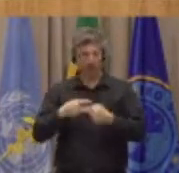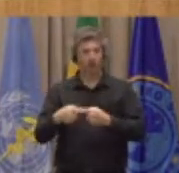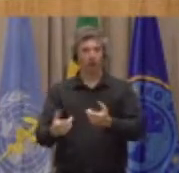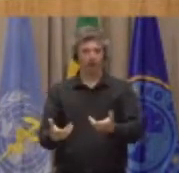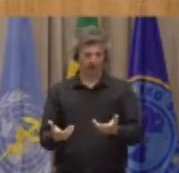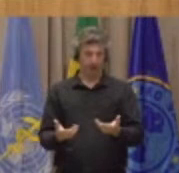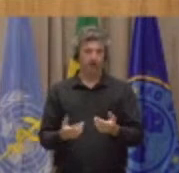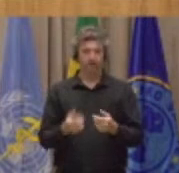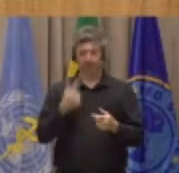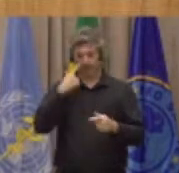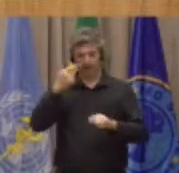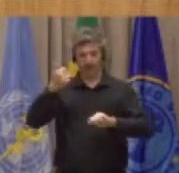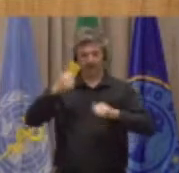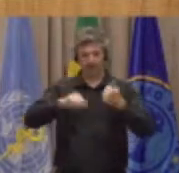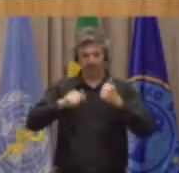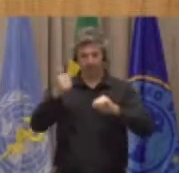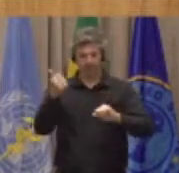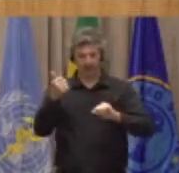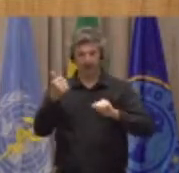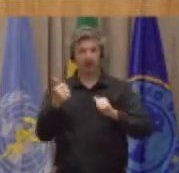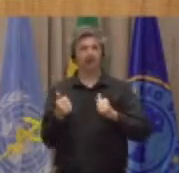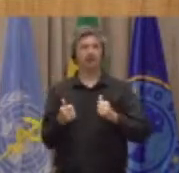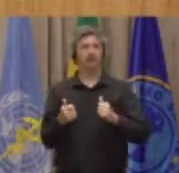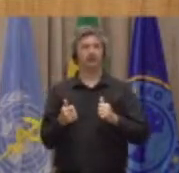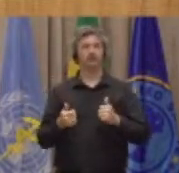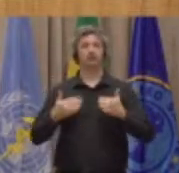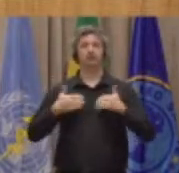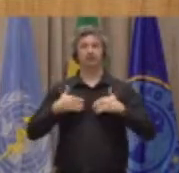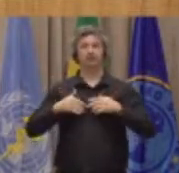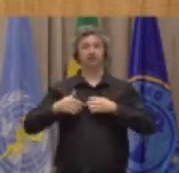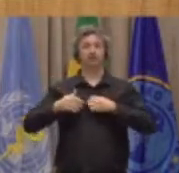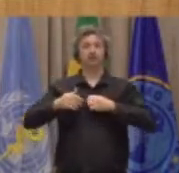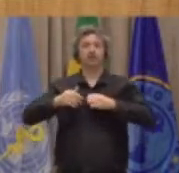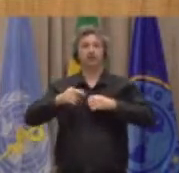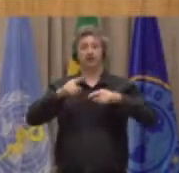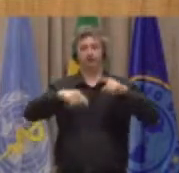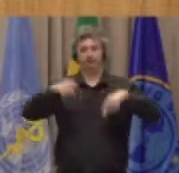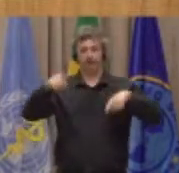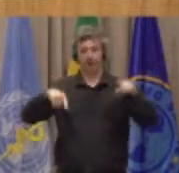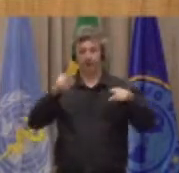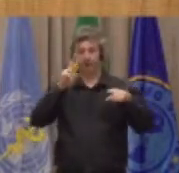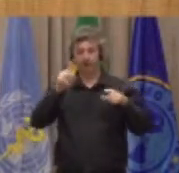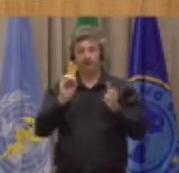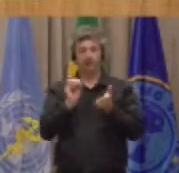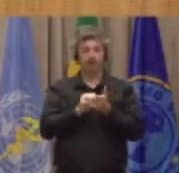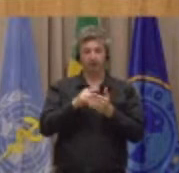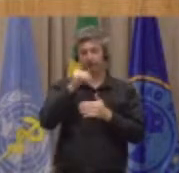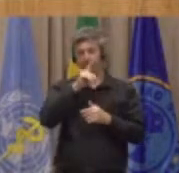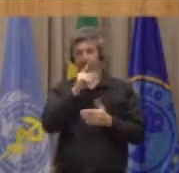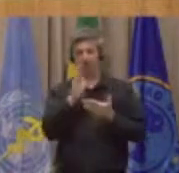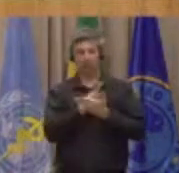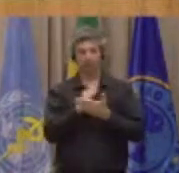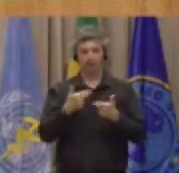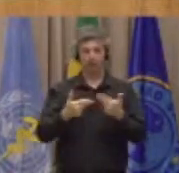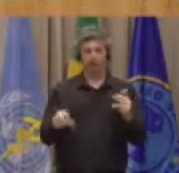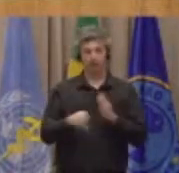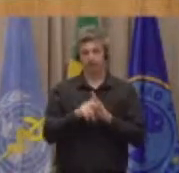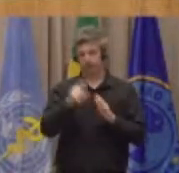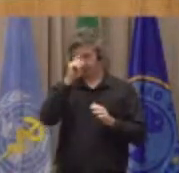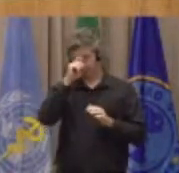have effort to evaluate if